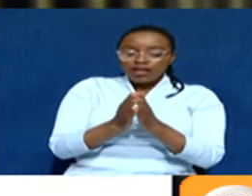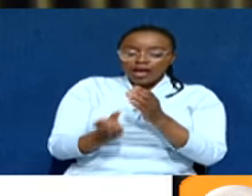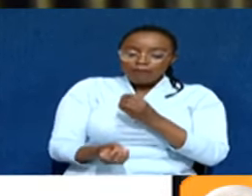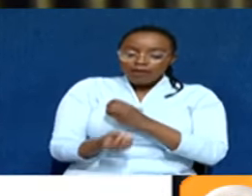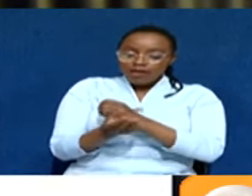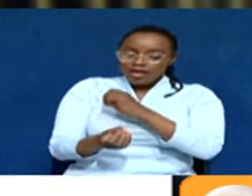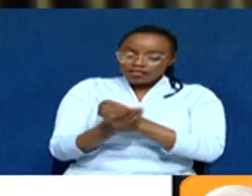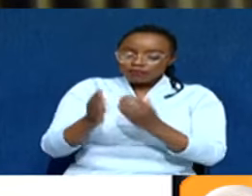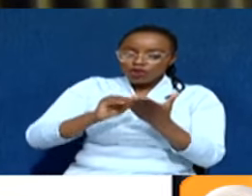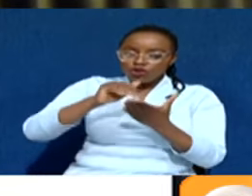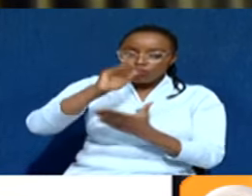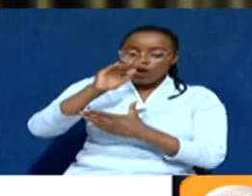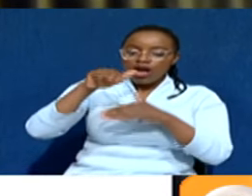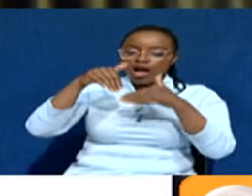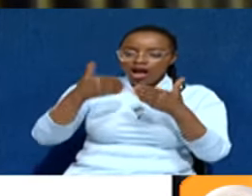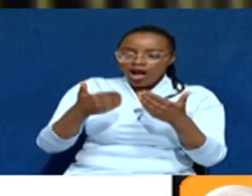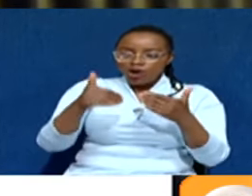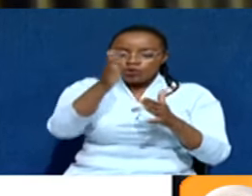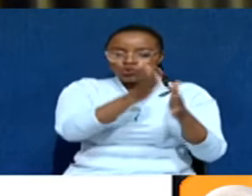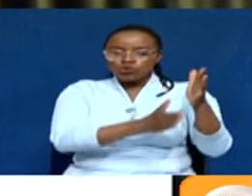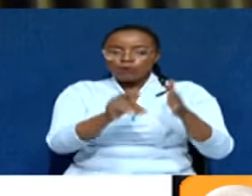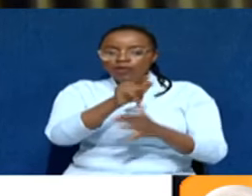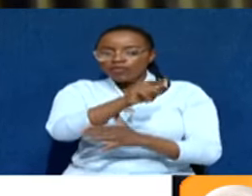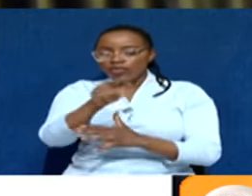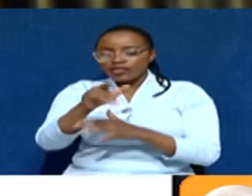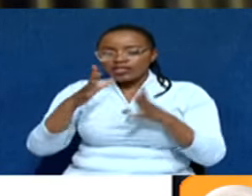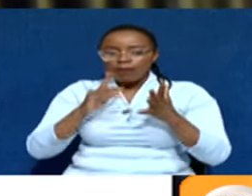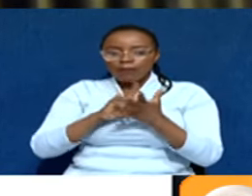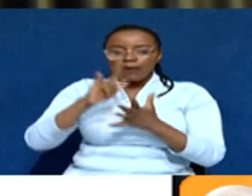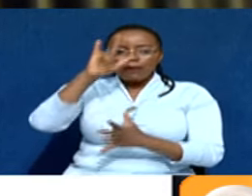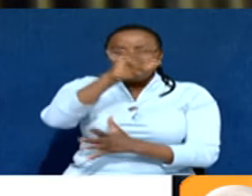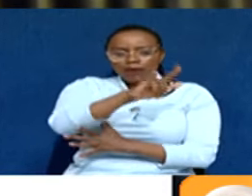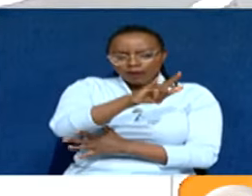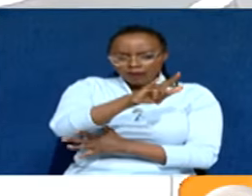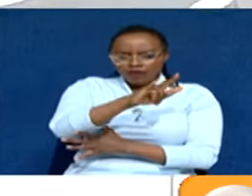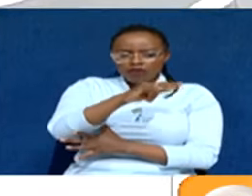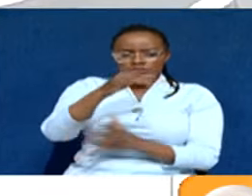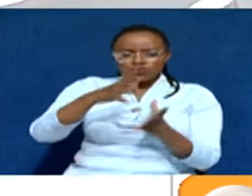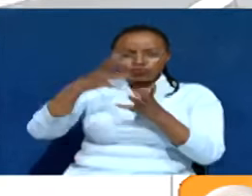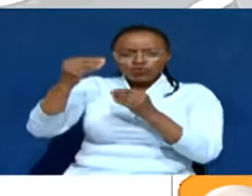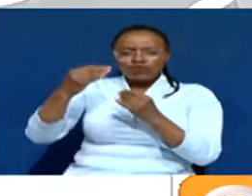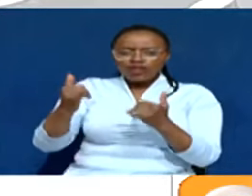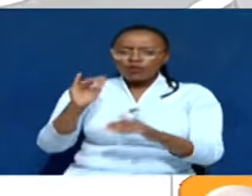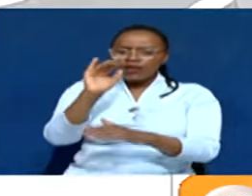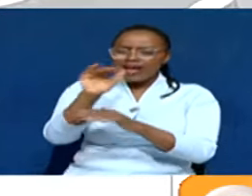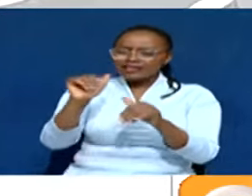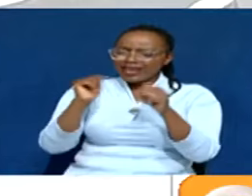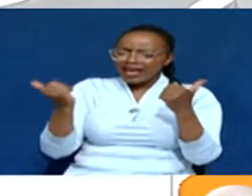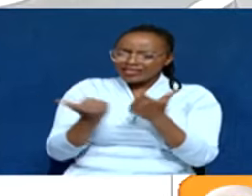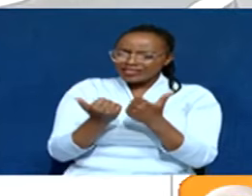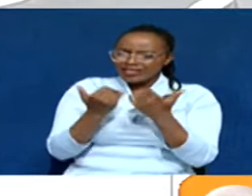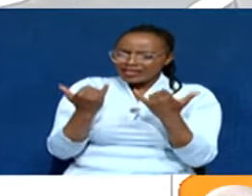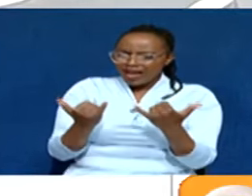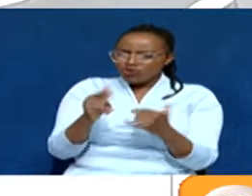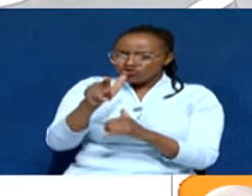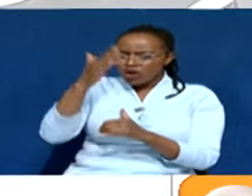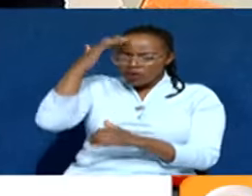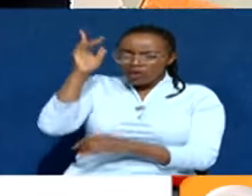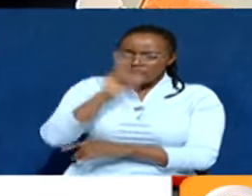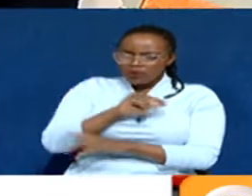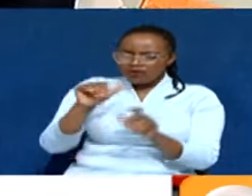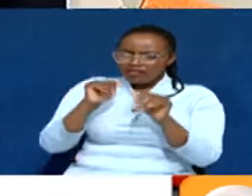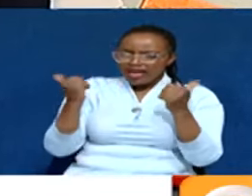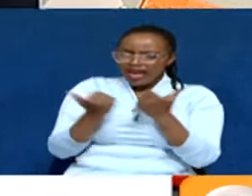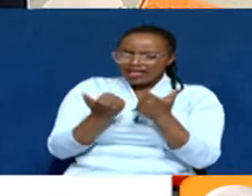debriefed further on how to prepare these migrant workers. I was actually going to ask you about the agents, Bonacius. Are you aware